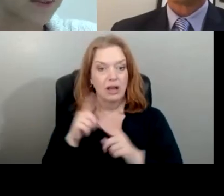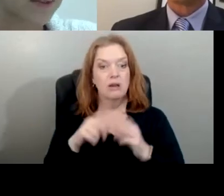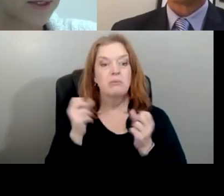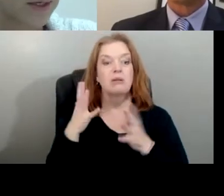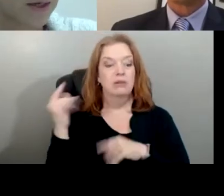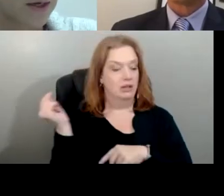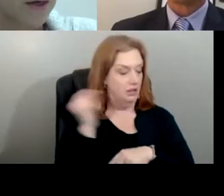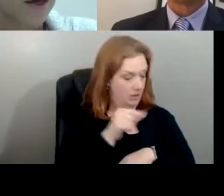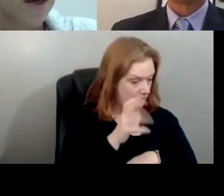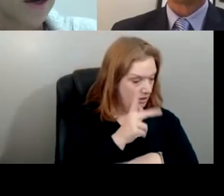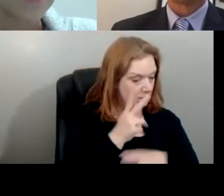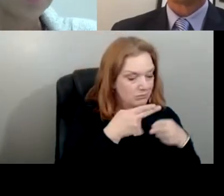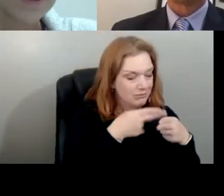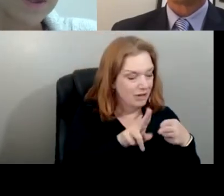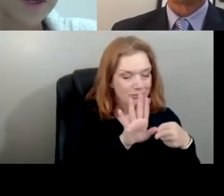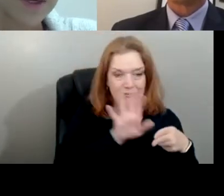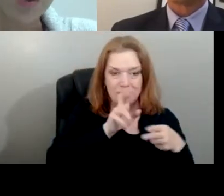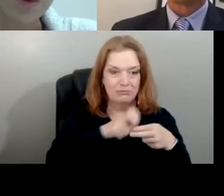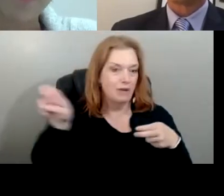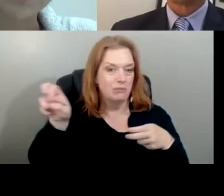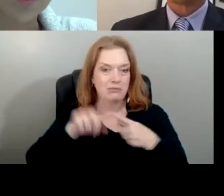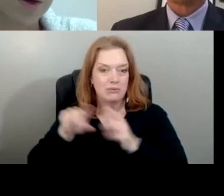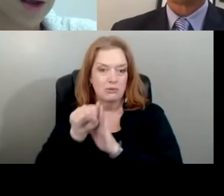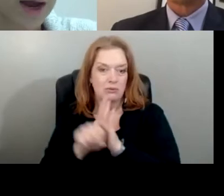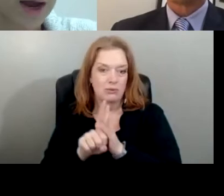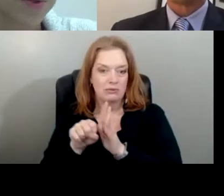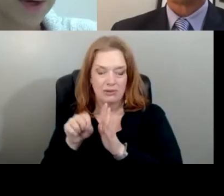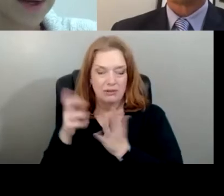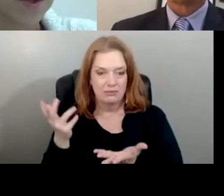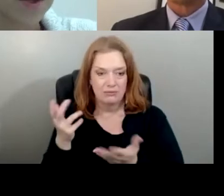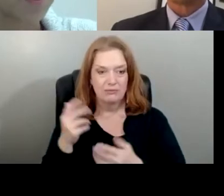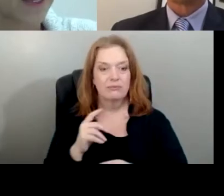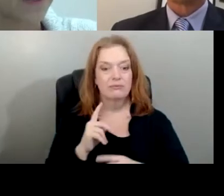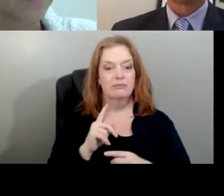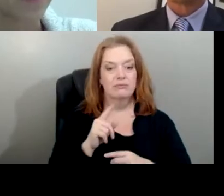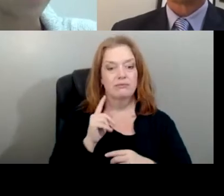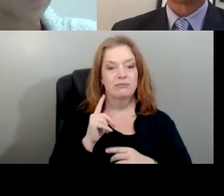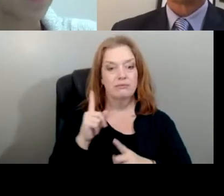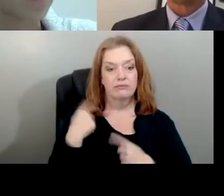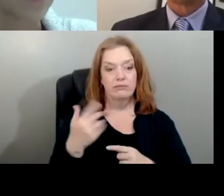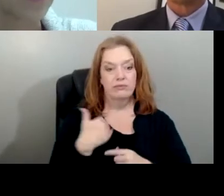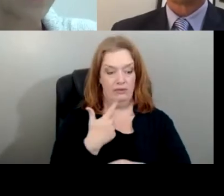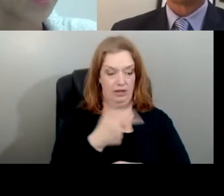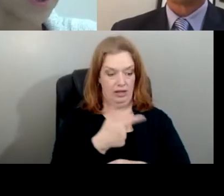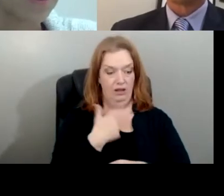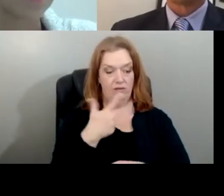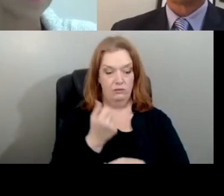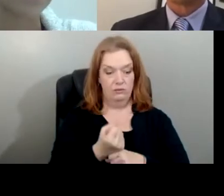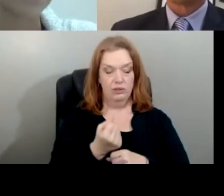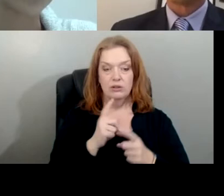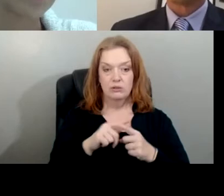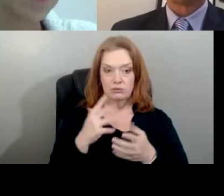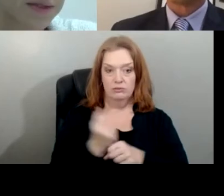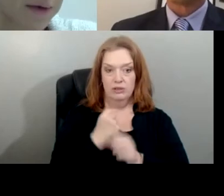Department. Until recently, each tribal officer had 3 years to obtain state recognition.